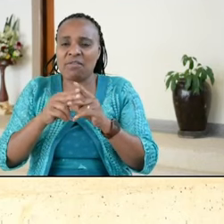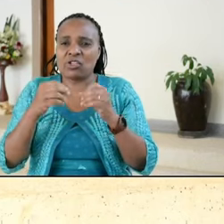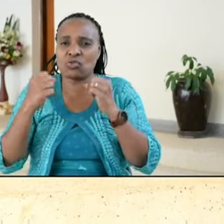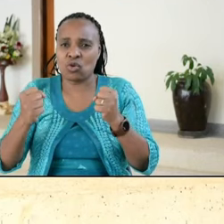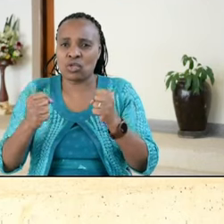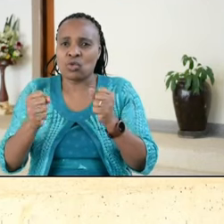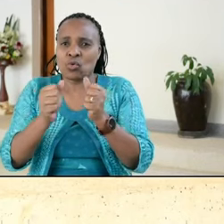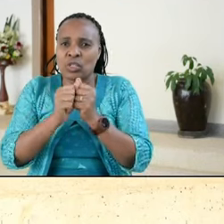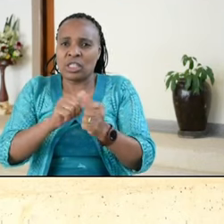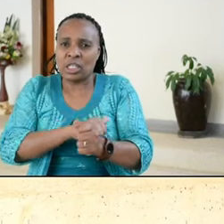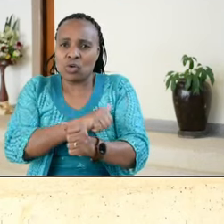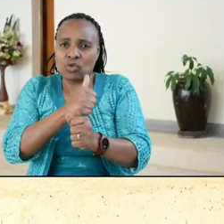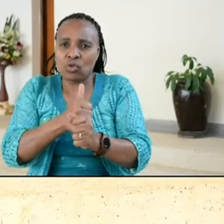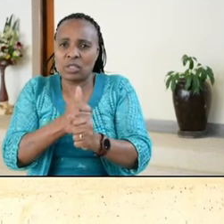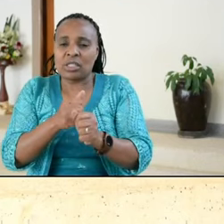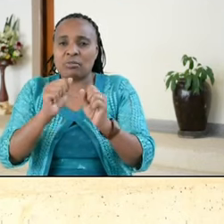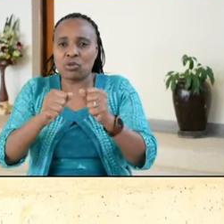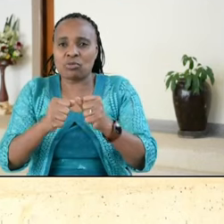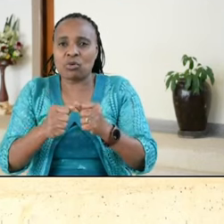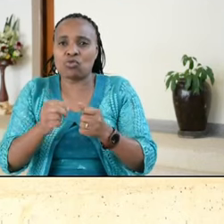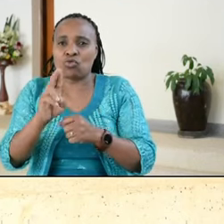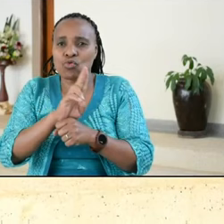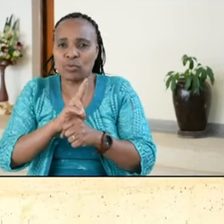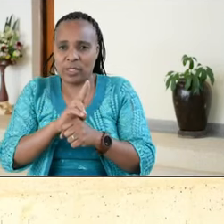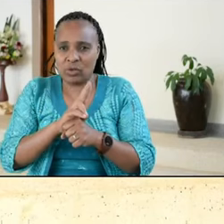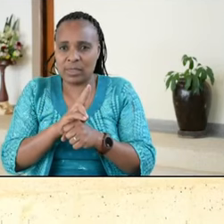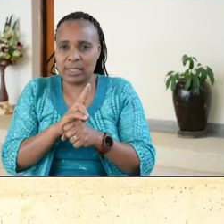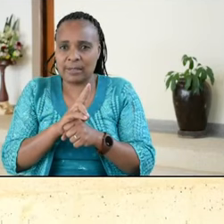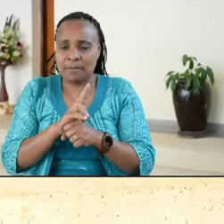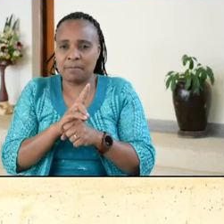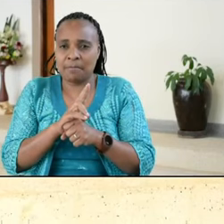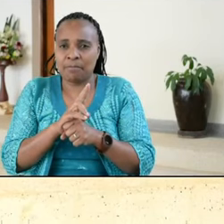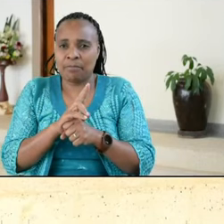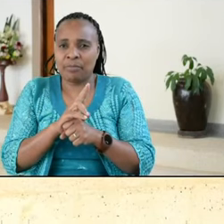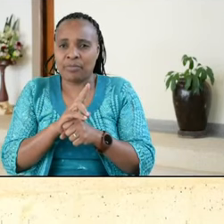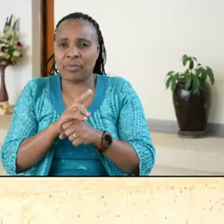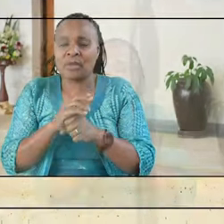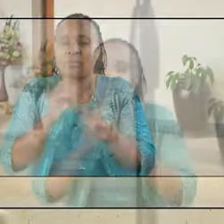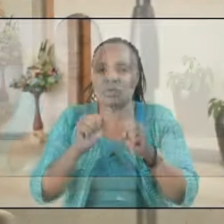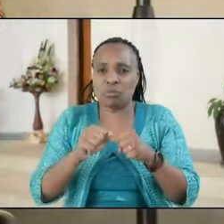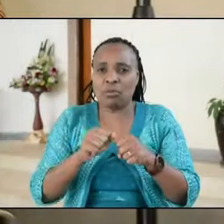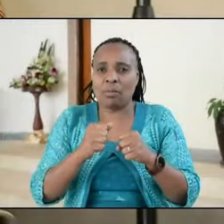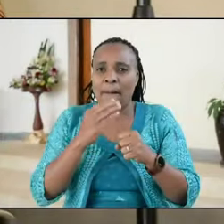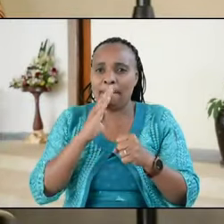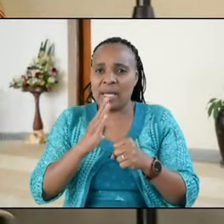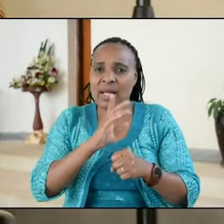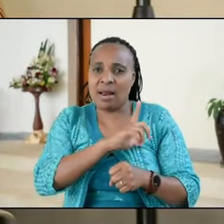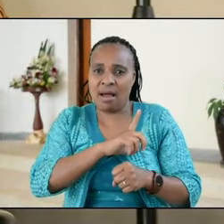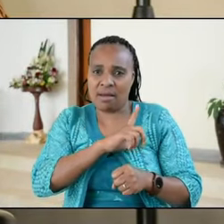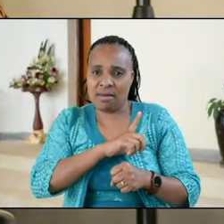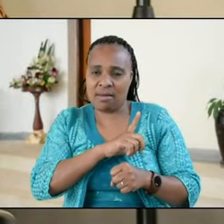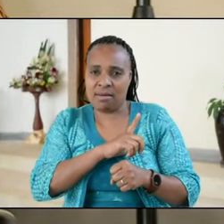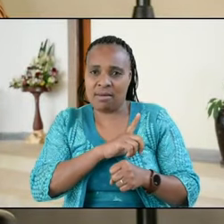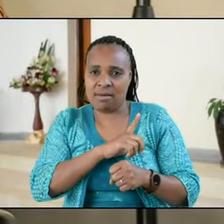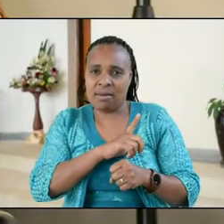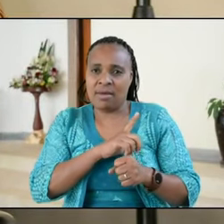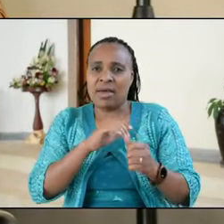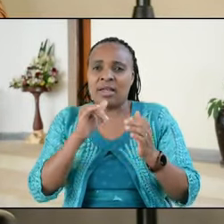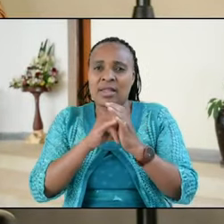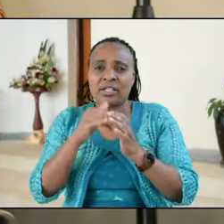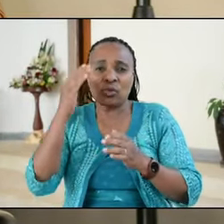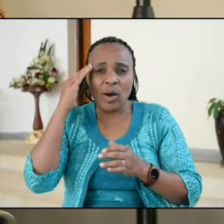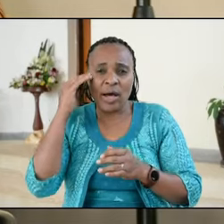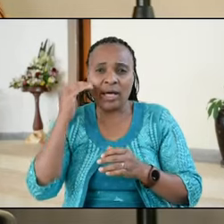authority, and to elevate the Bible, then they can be erratic. That's why the Bible says, accept